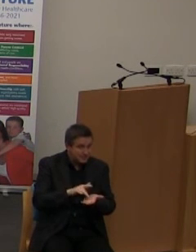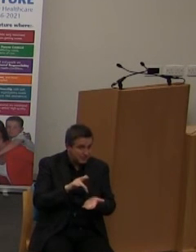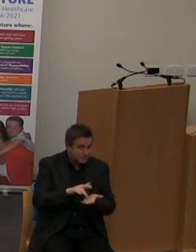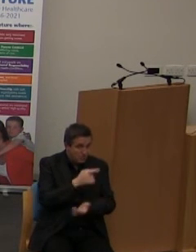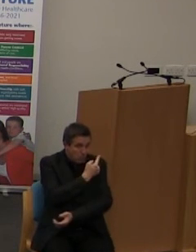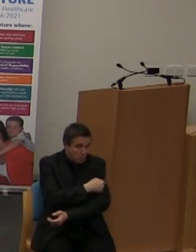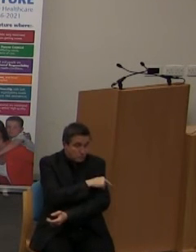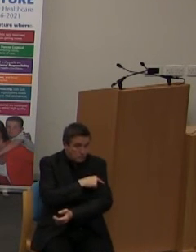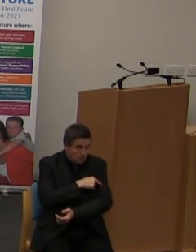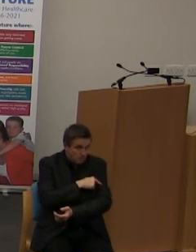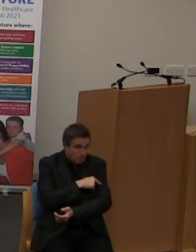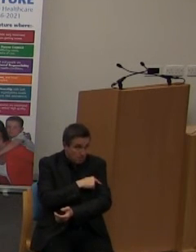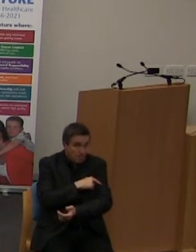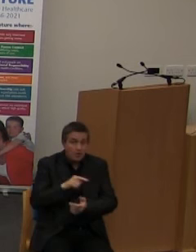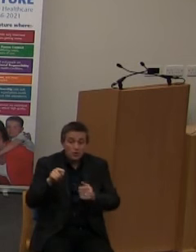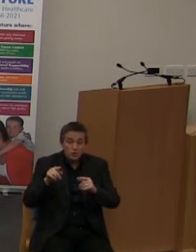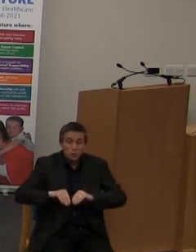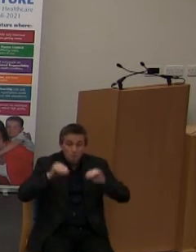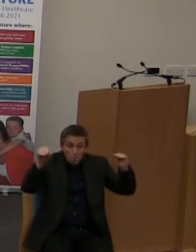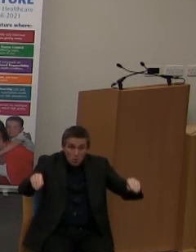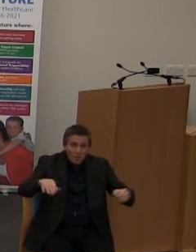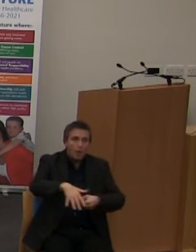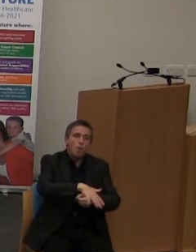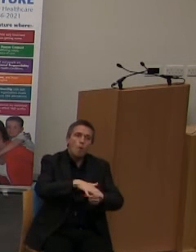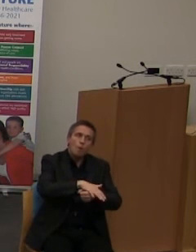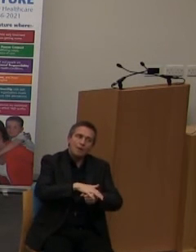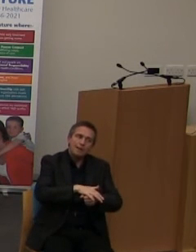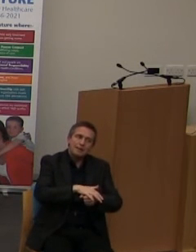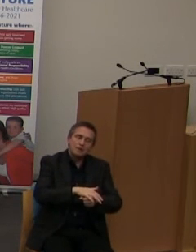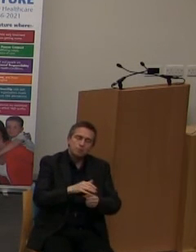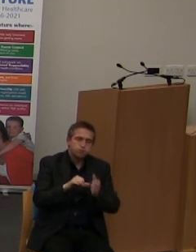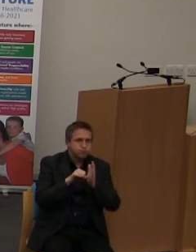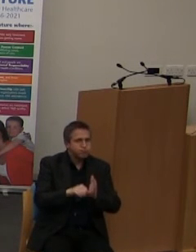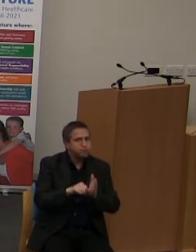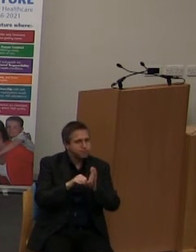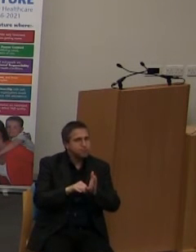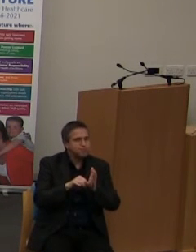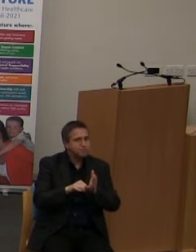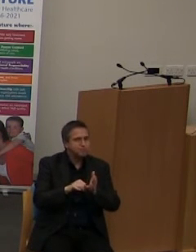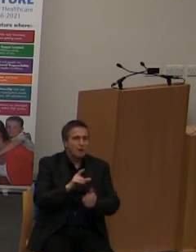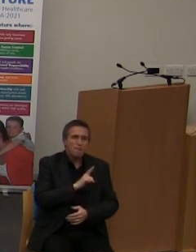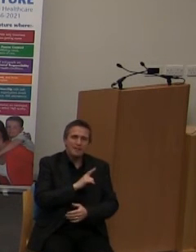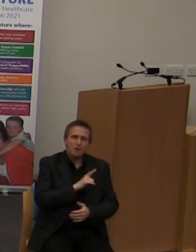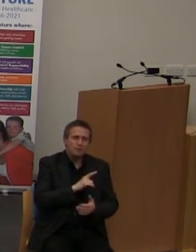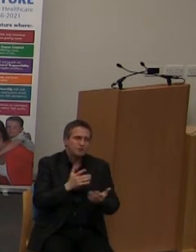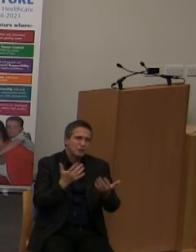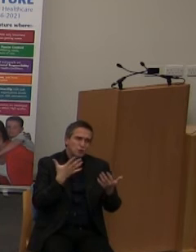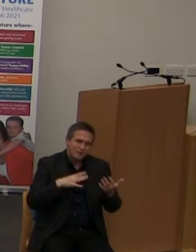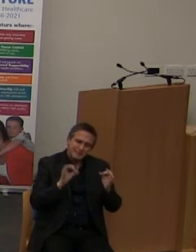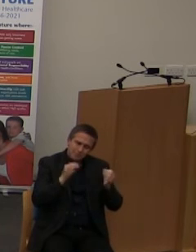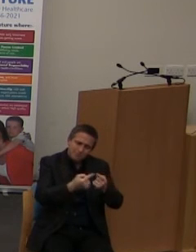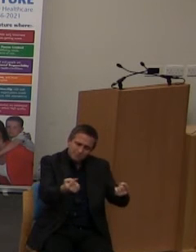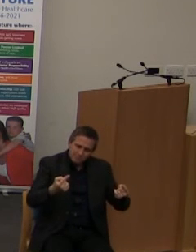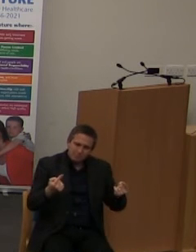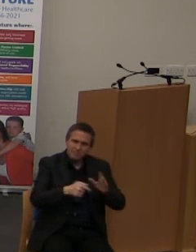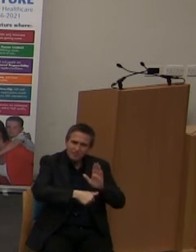Hospital. To reprovide that locally would be pretty challenging in terms of trying to put theatre time and so on into community